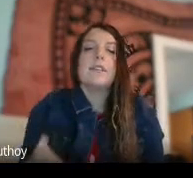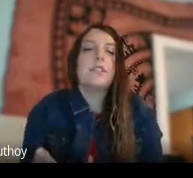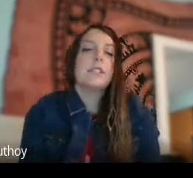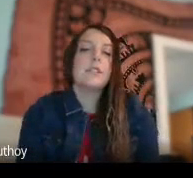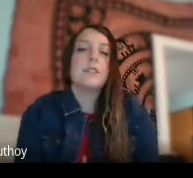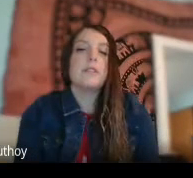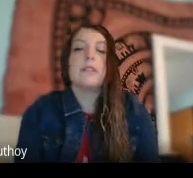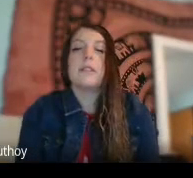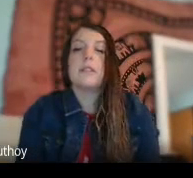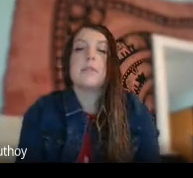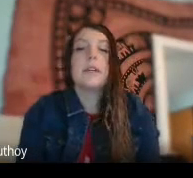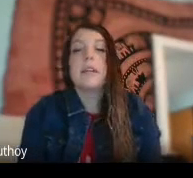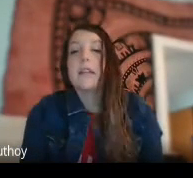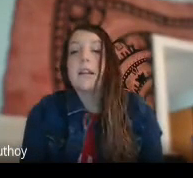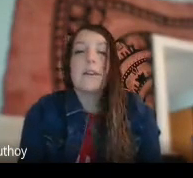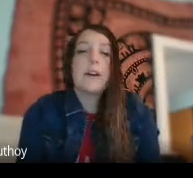And then just a little,